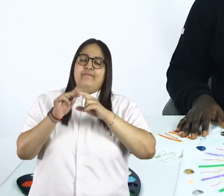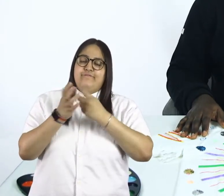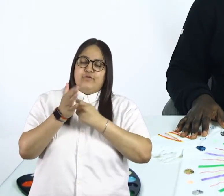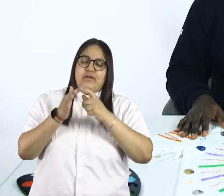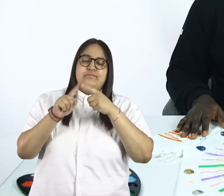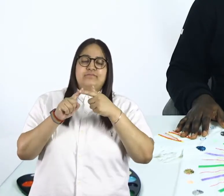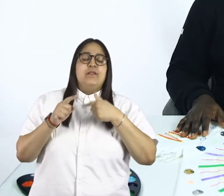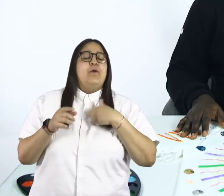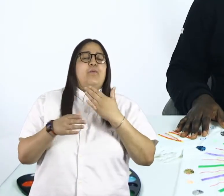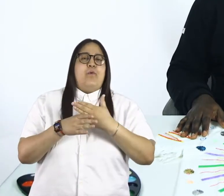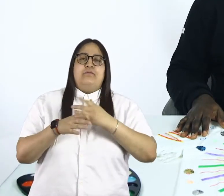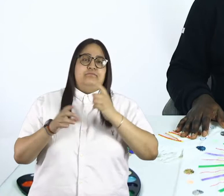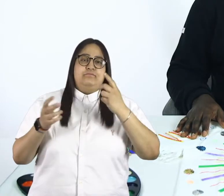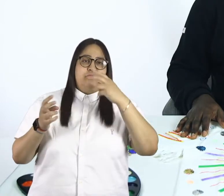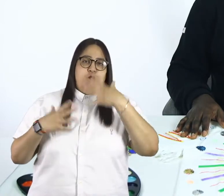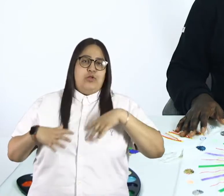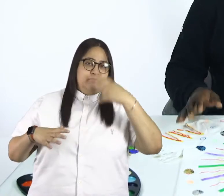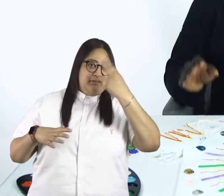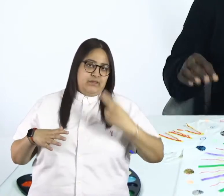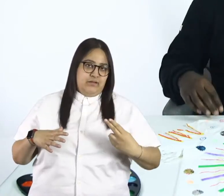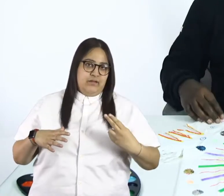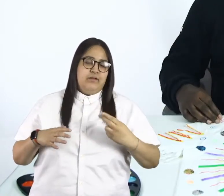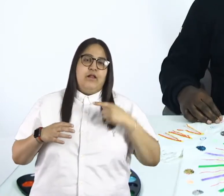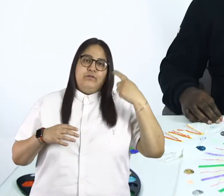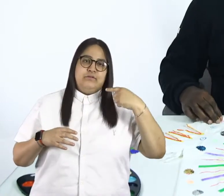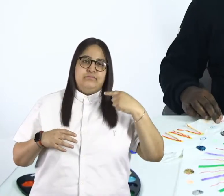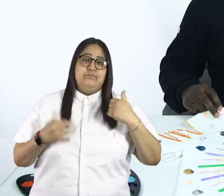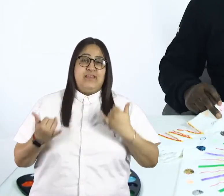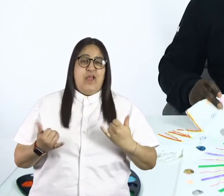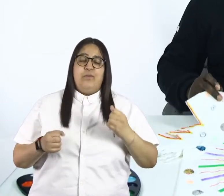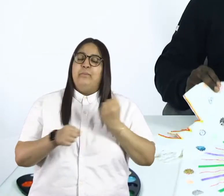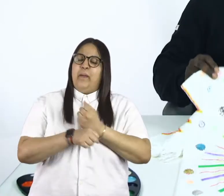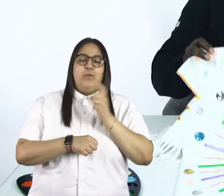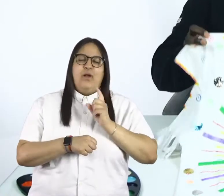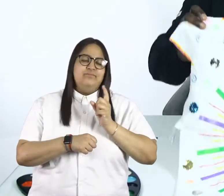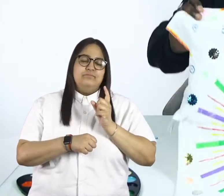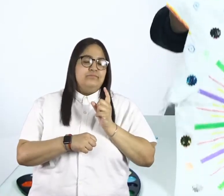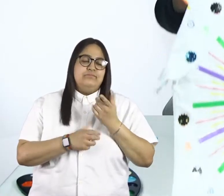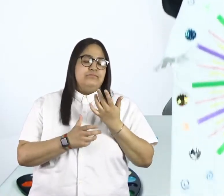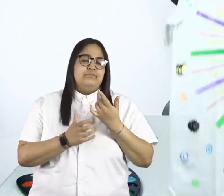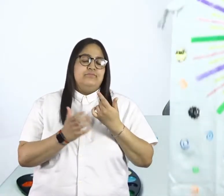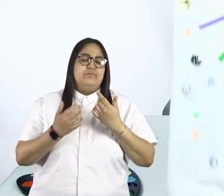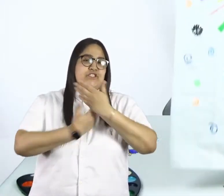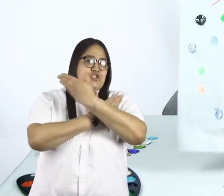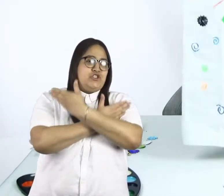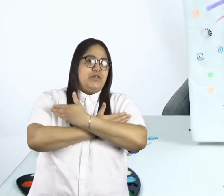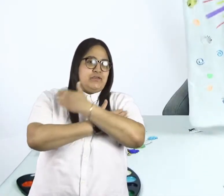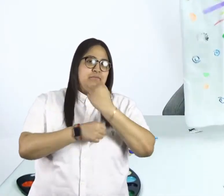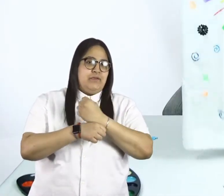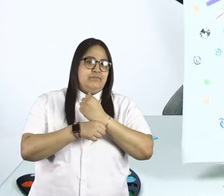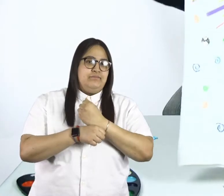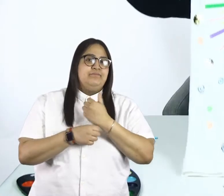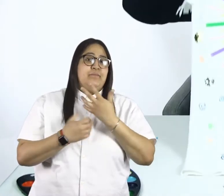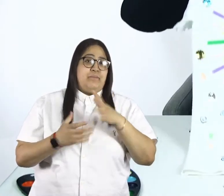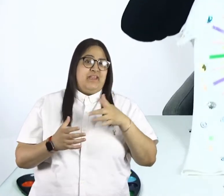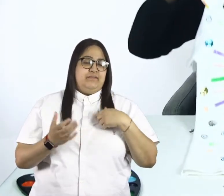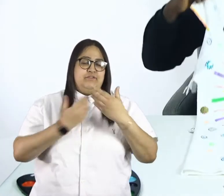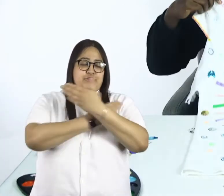today's workshop is going to be based around t-shirt making. So let me show you what I managed to put